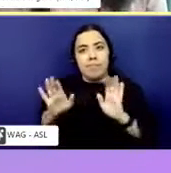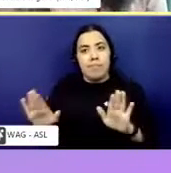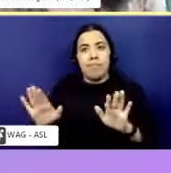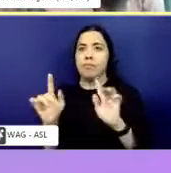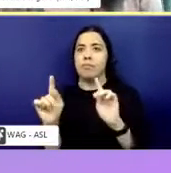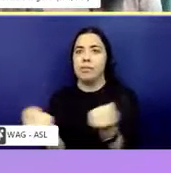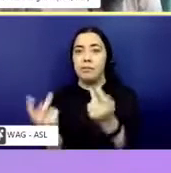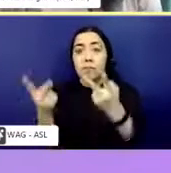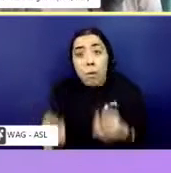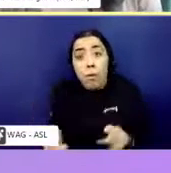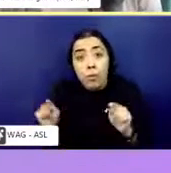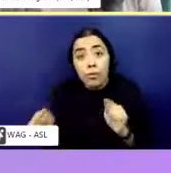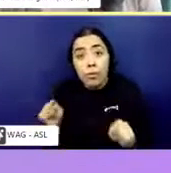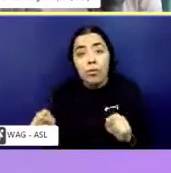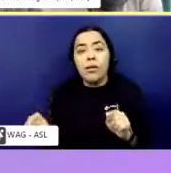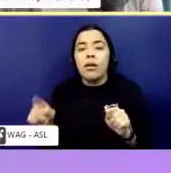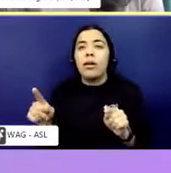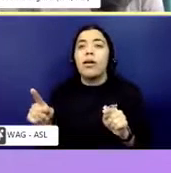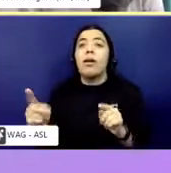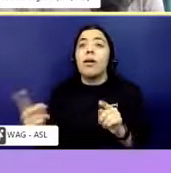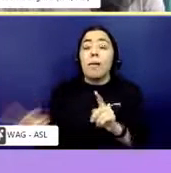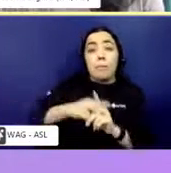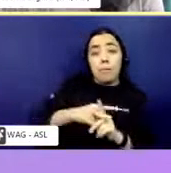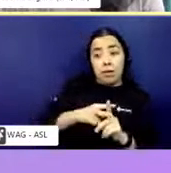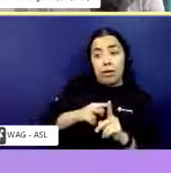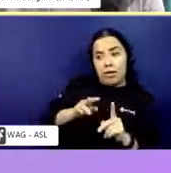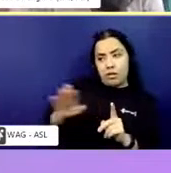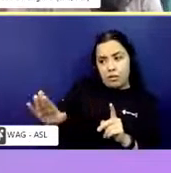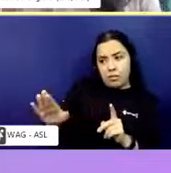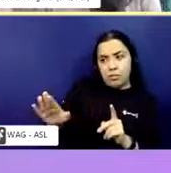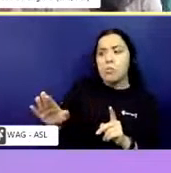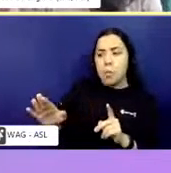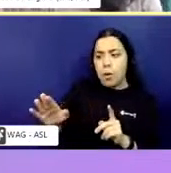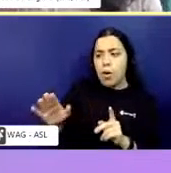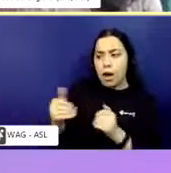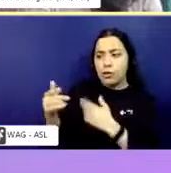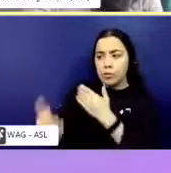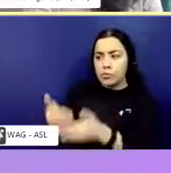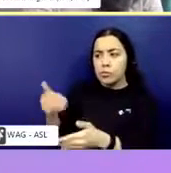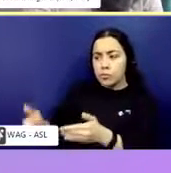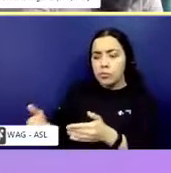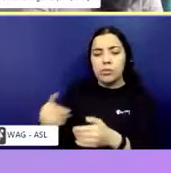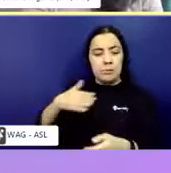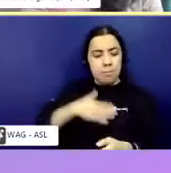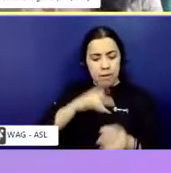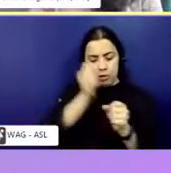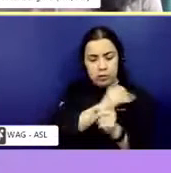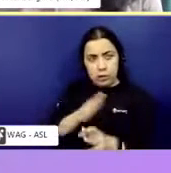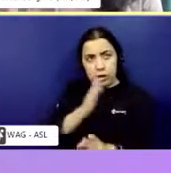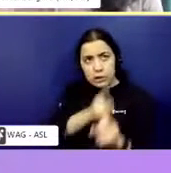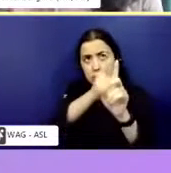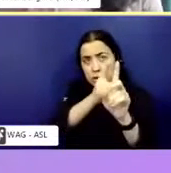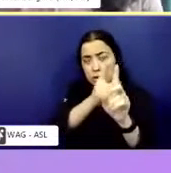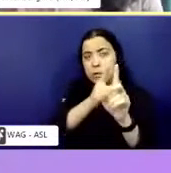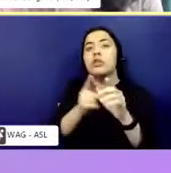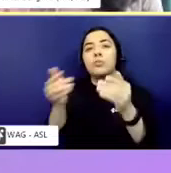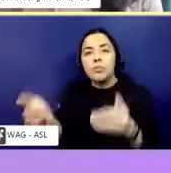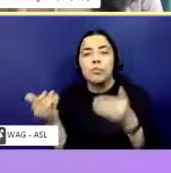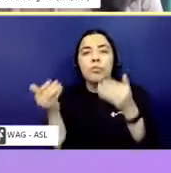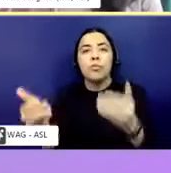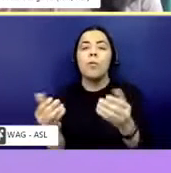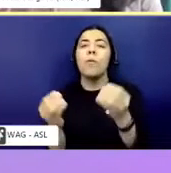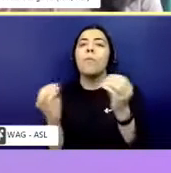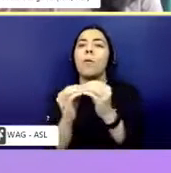that back to our strategy to move forward disability inclusive goals that are going to